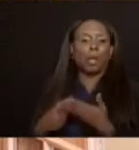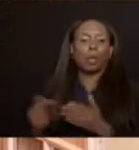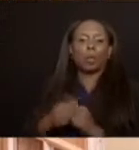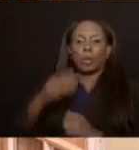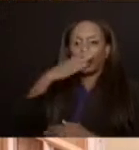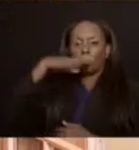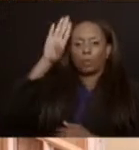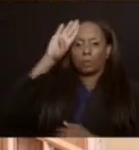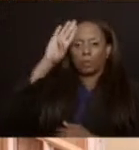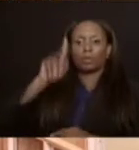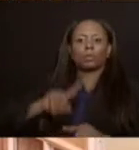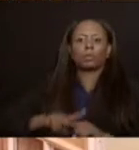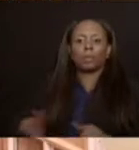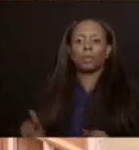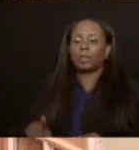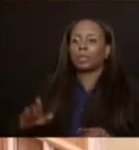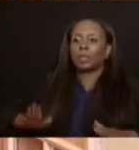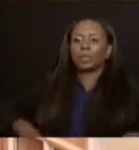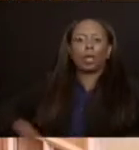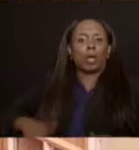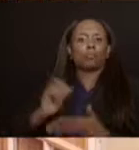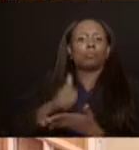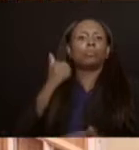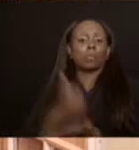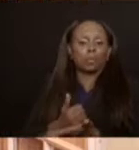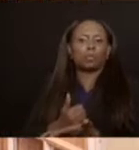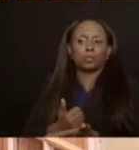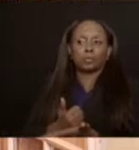but I don't think that they've had the approvals yet that they